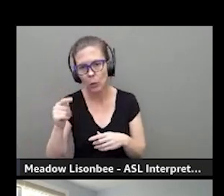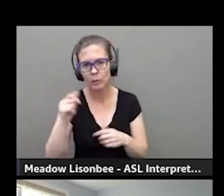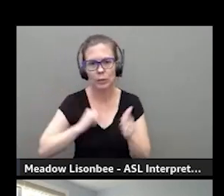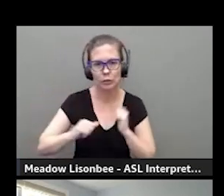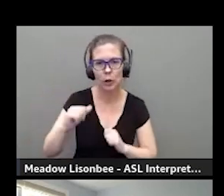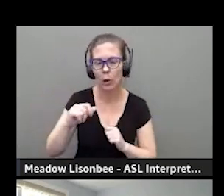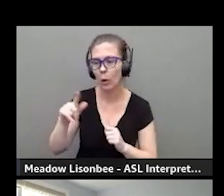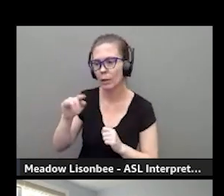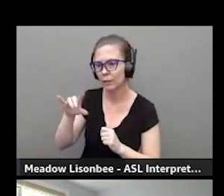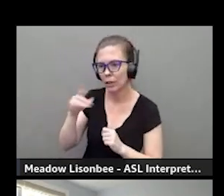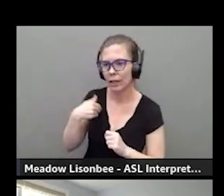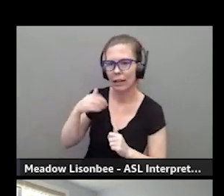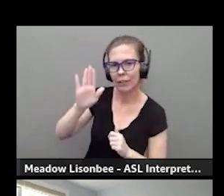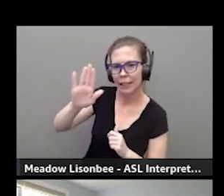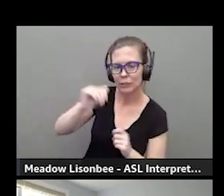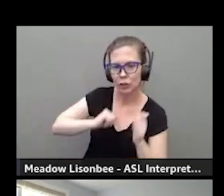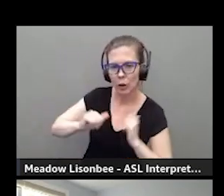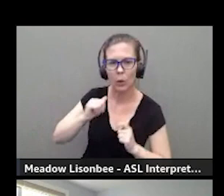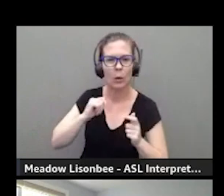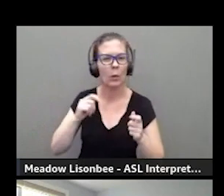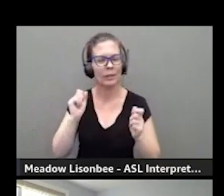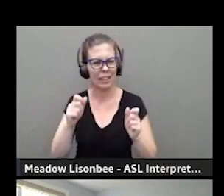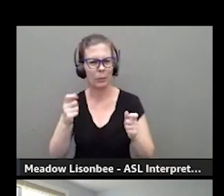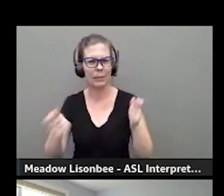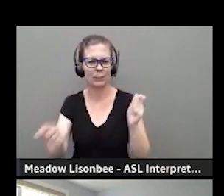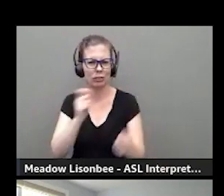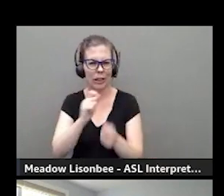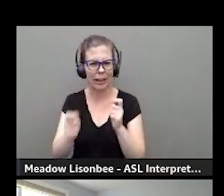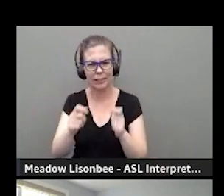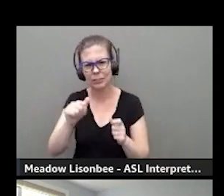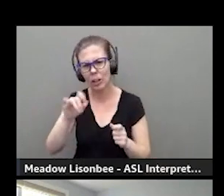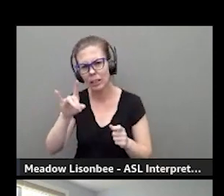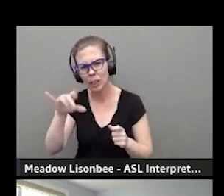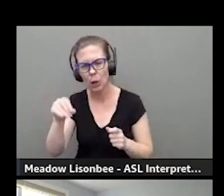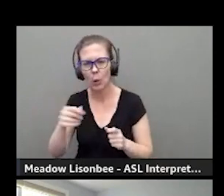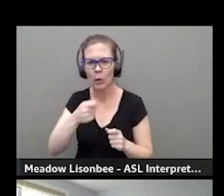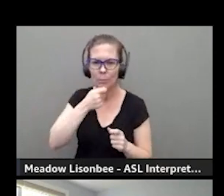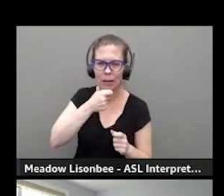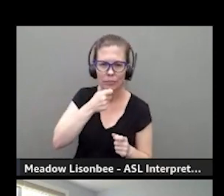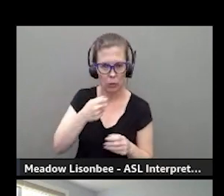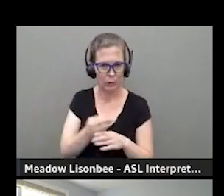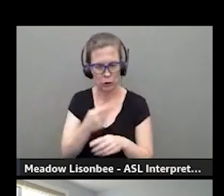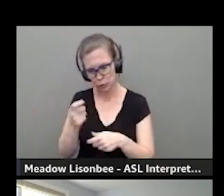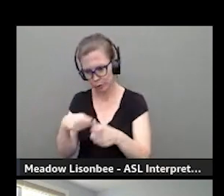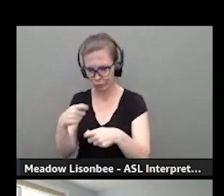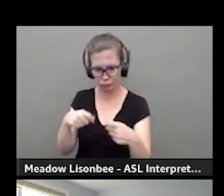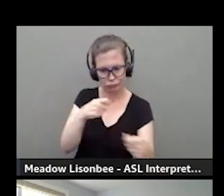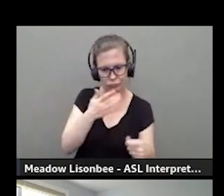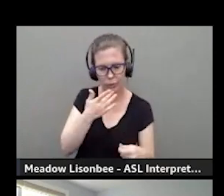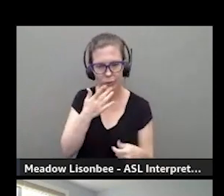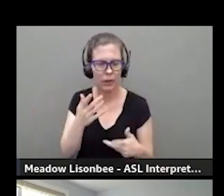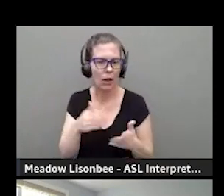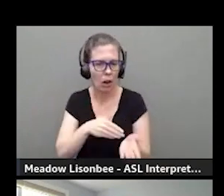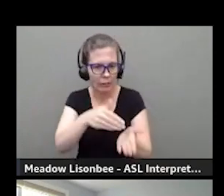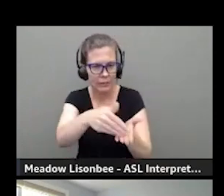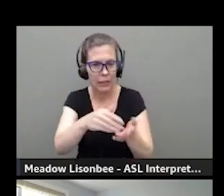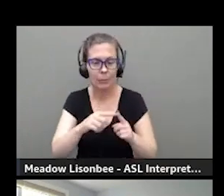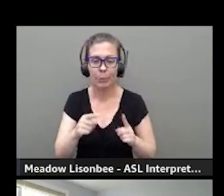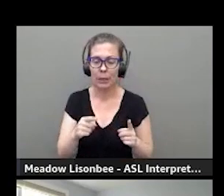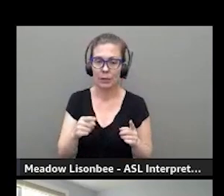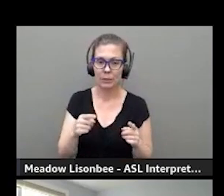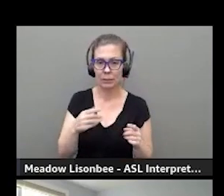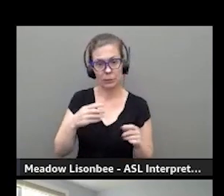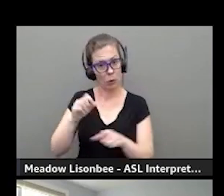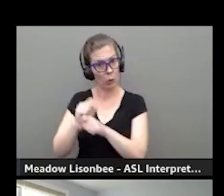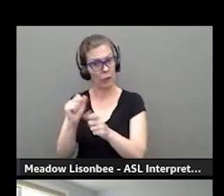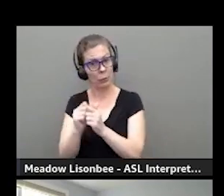has his, you know, yeah, we change around the audio of the microphone that we use and stuff like that frequently. But working